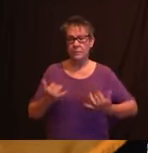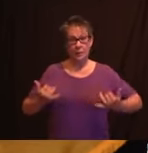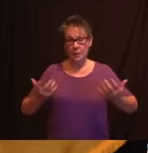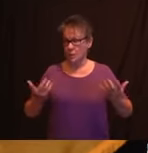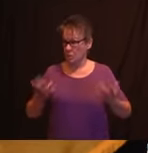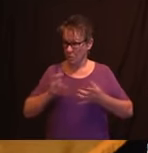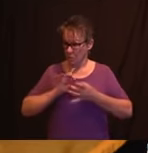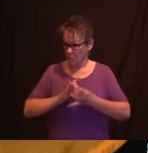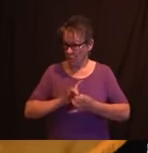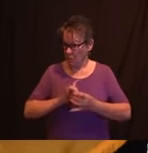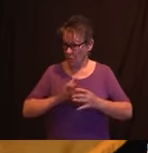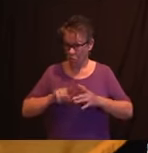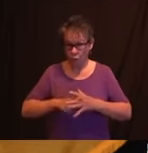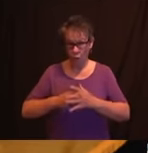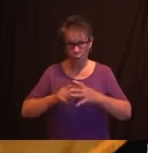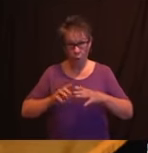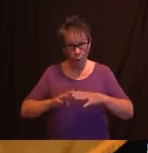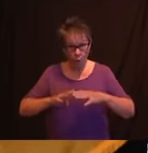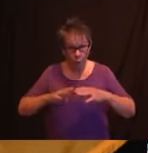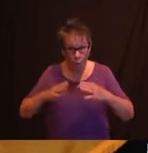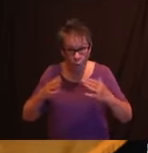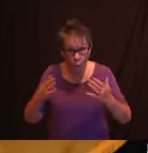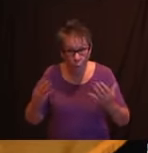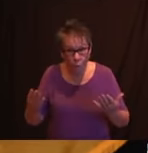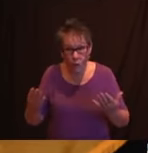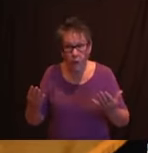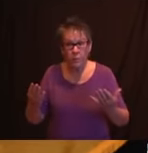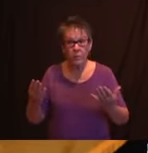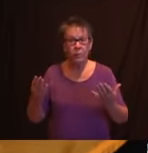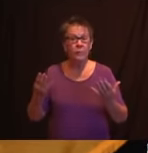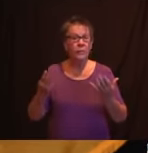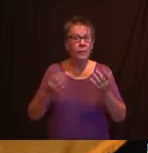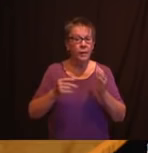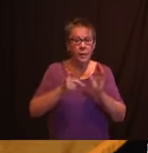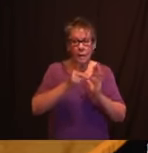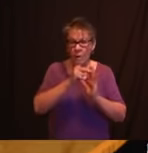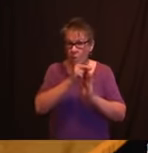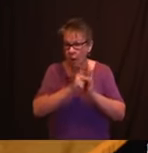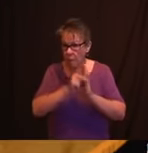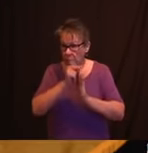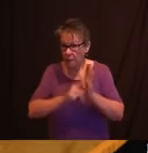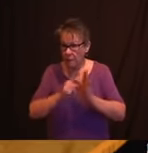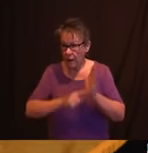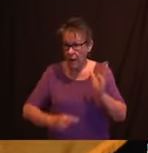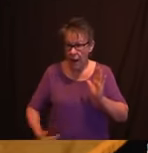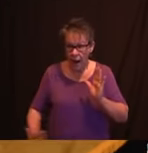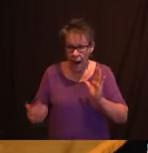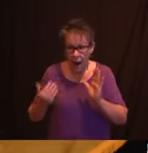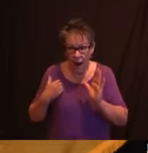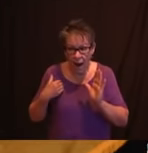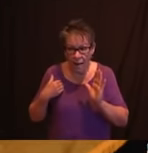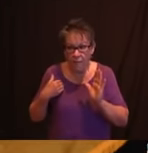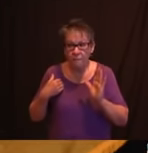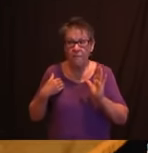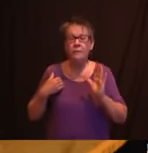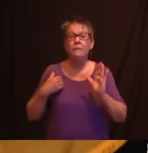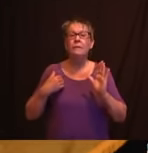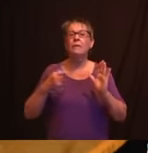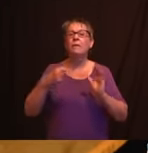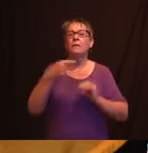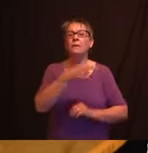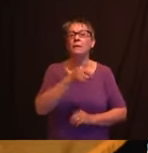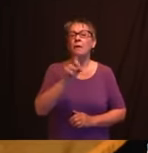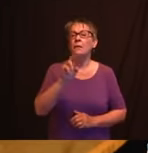approved are done so by Dr. Tan and her team. They are committed to safeguarding all of our residents in